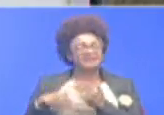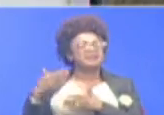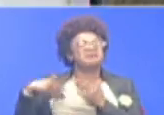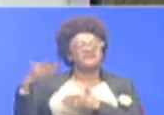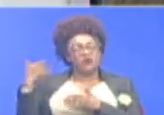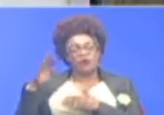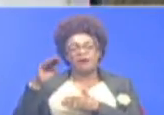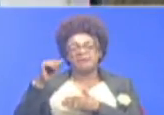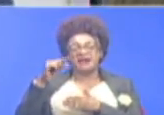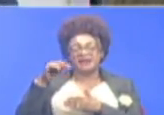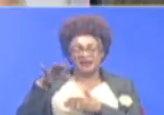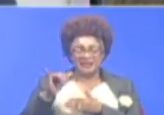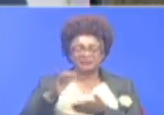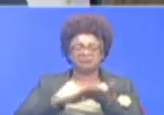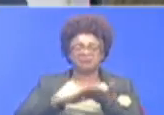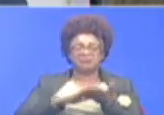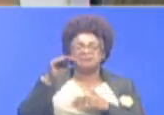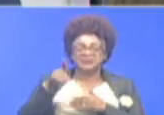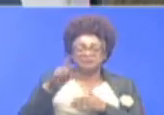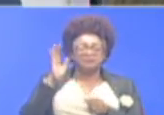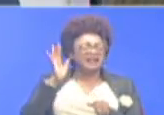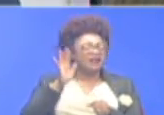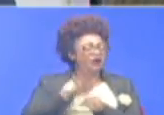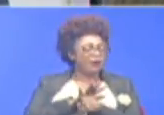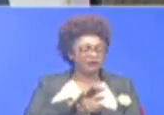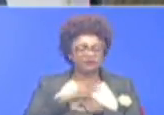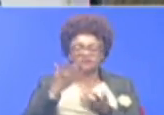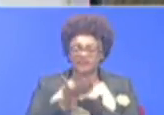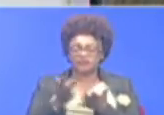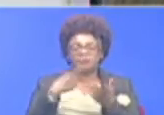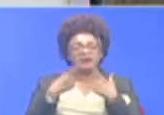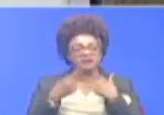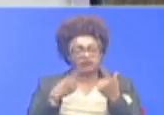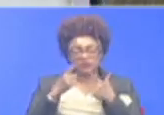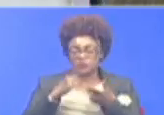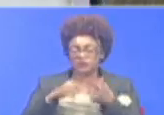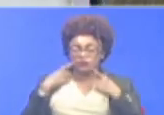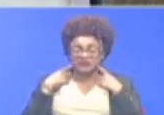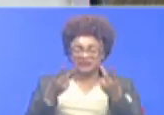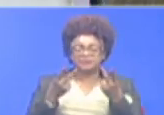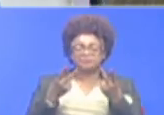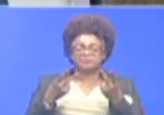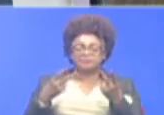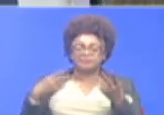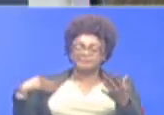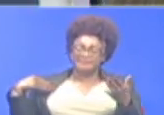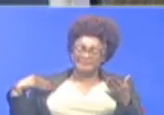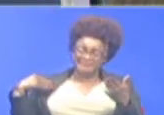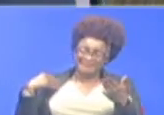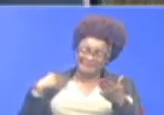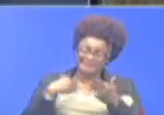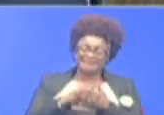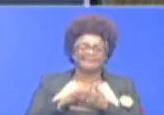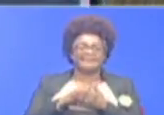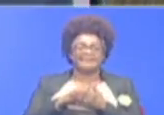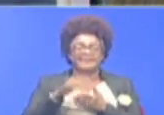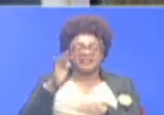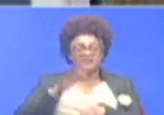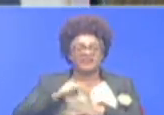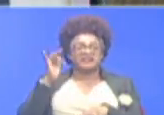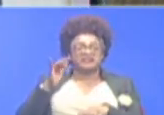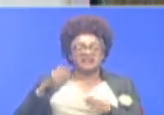became KEBS MD. A lot of Kenyans have been talking about this, and what we are seeing is a cumulative effect of the aflatoxins in our bodies in the rise